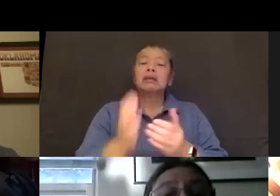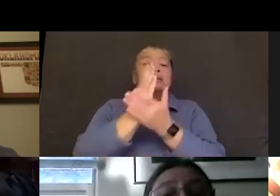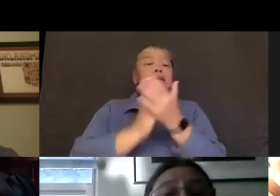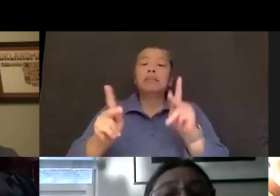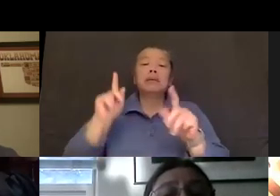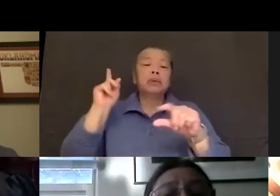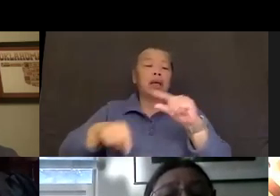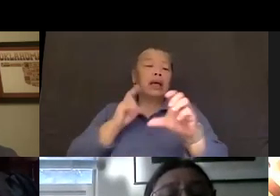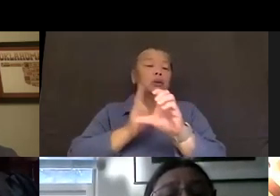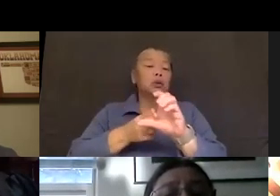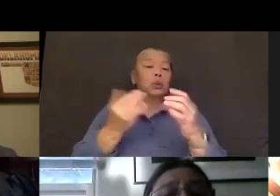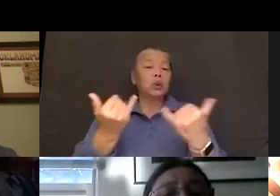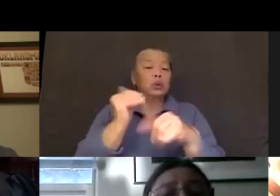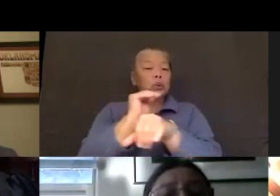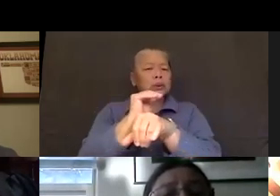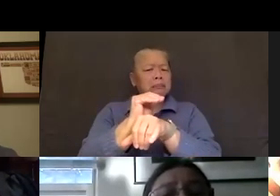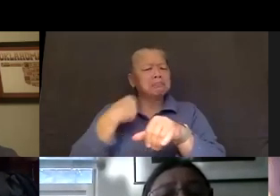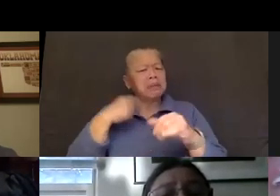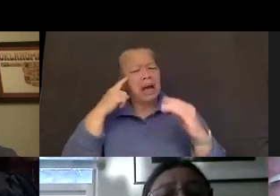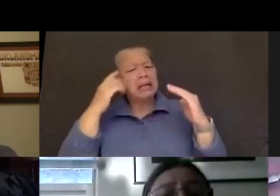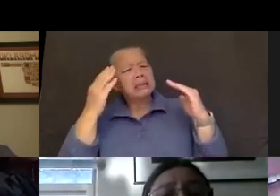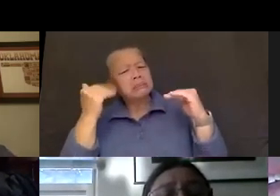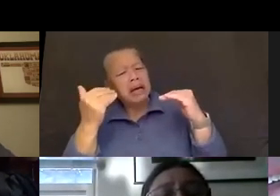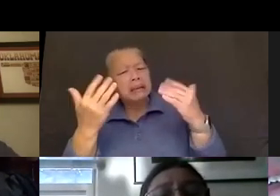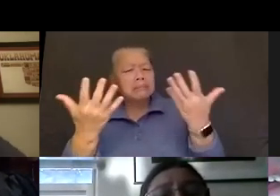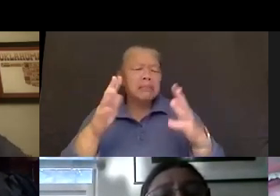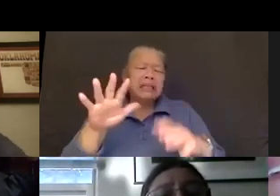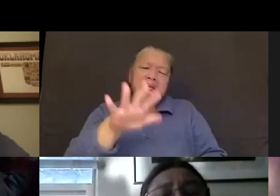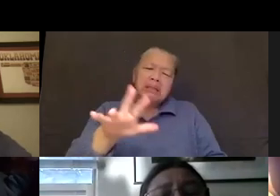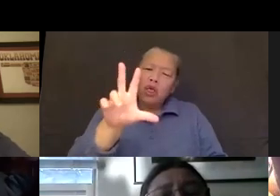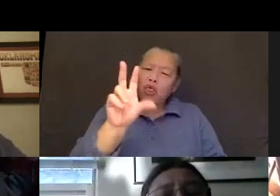I'm thinking we will have about 30 individuals join us tonight.